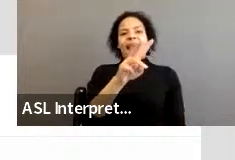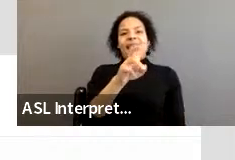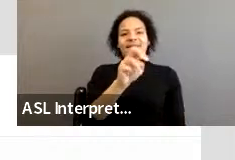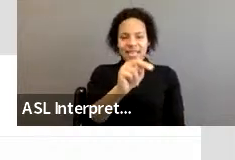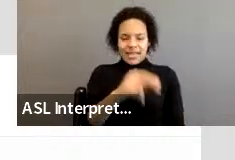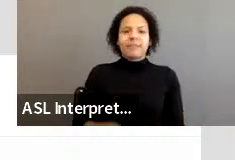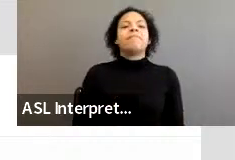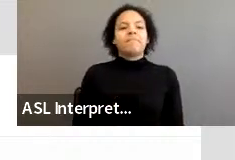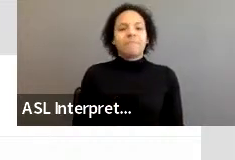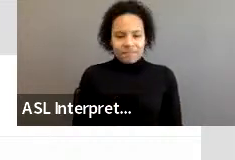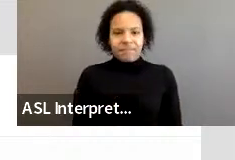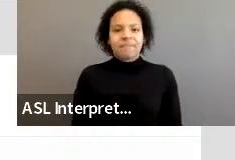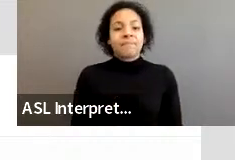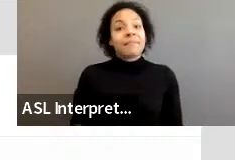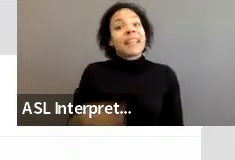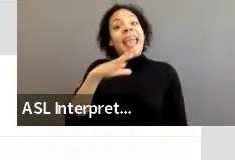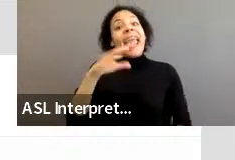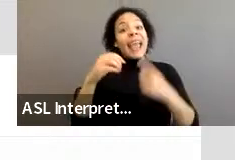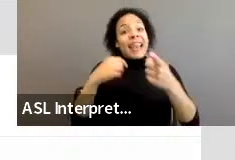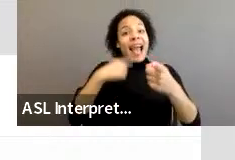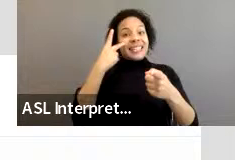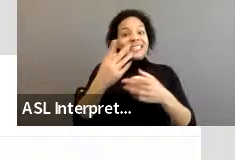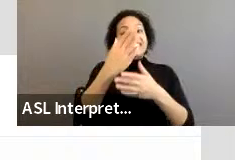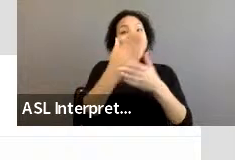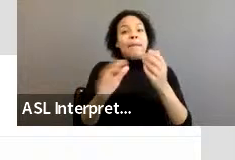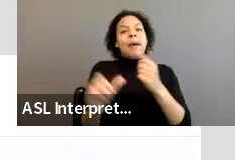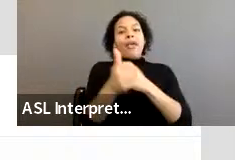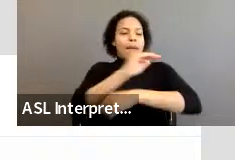And some themes off of power, powerful.